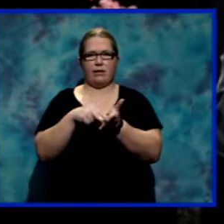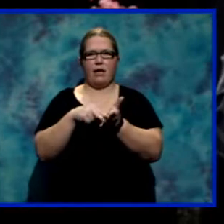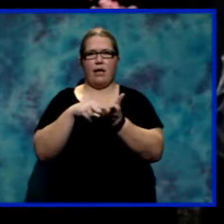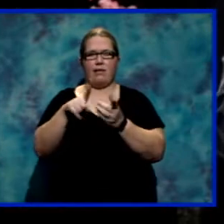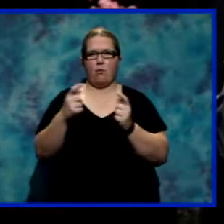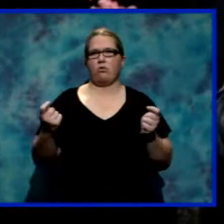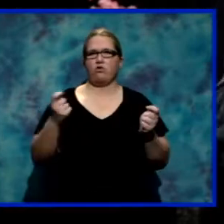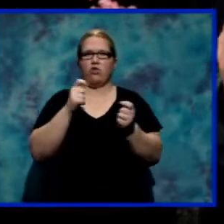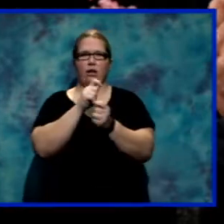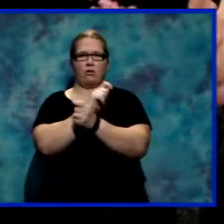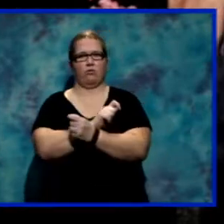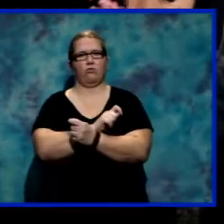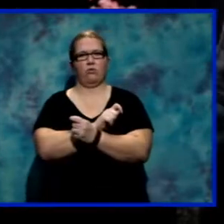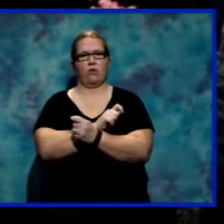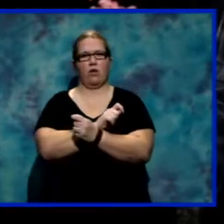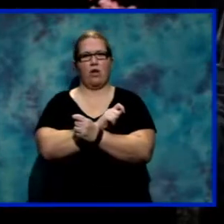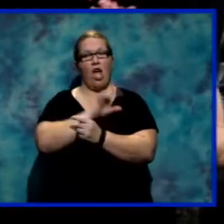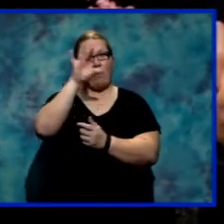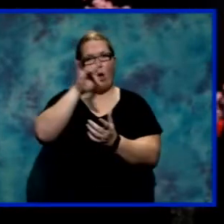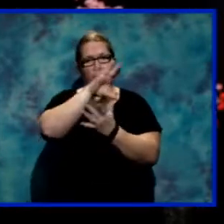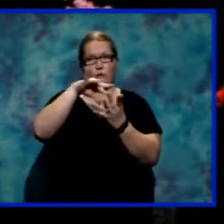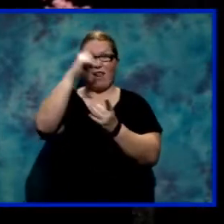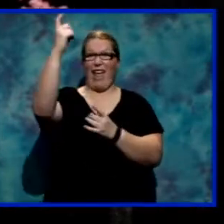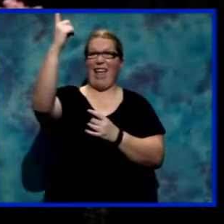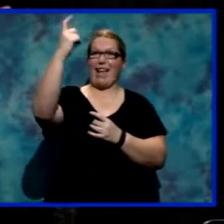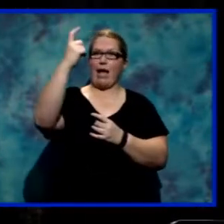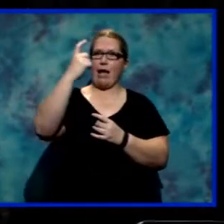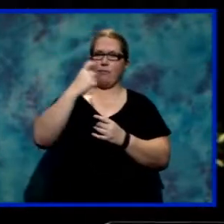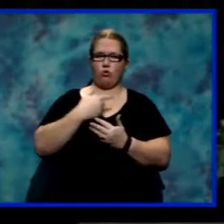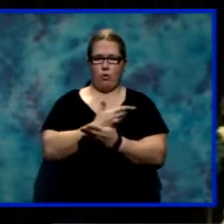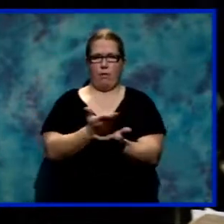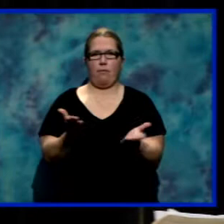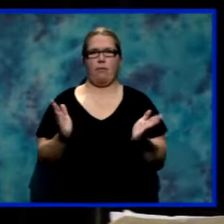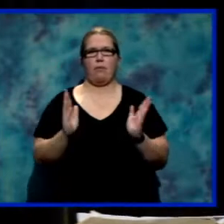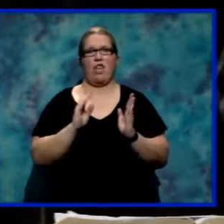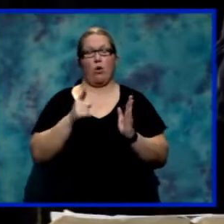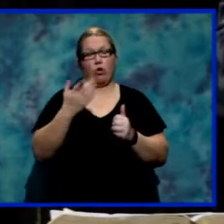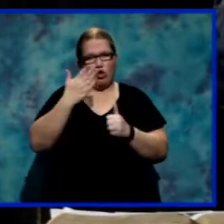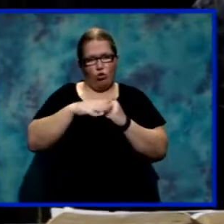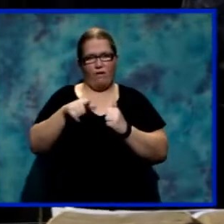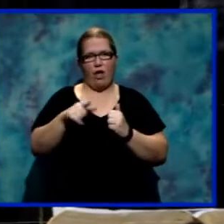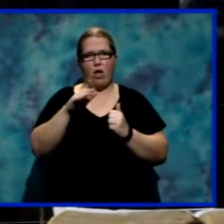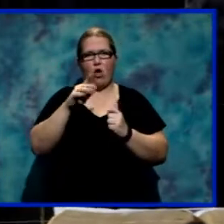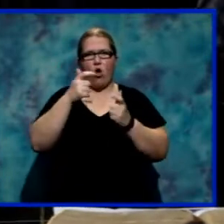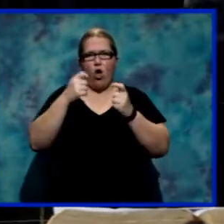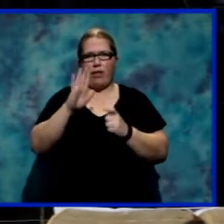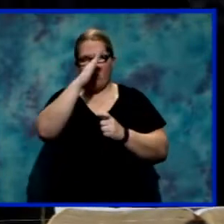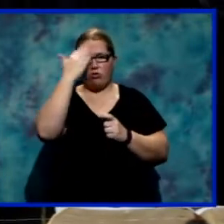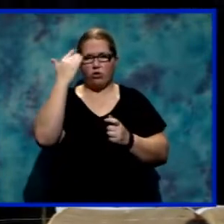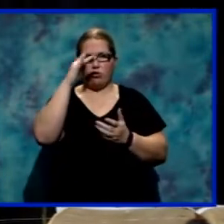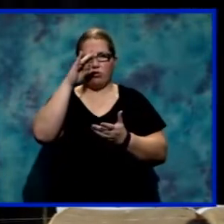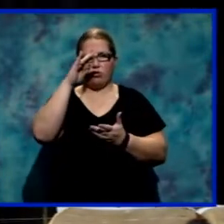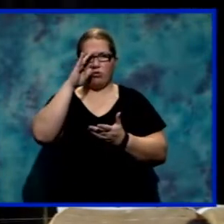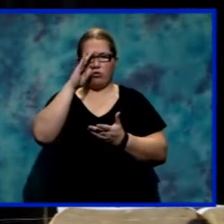The Holy Spirit came to them. This was something new for this early Christian church, and he possessed